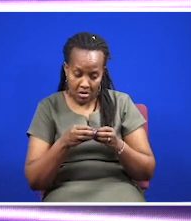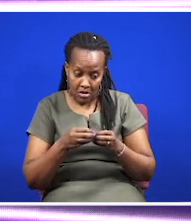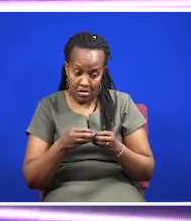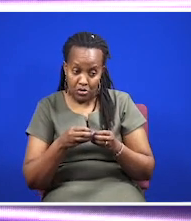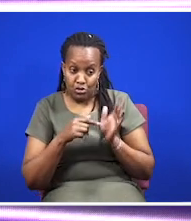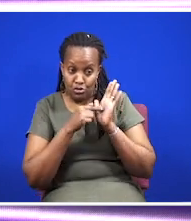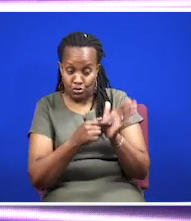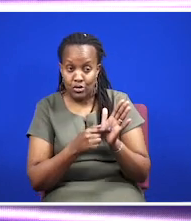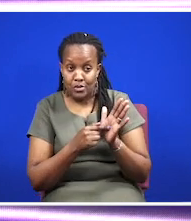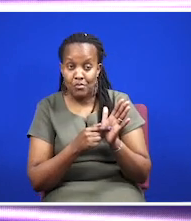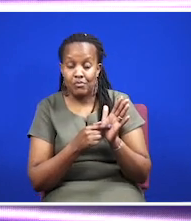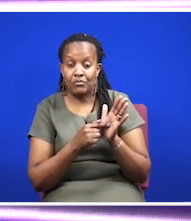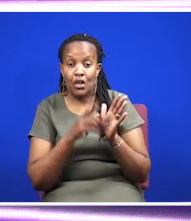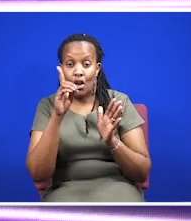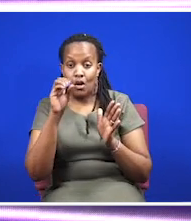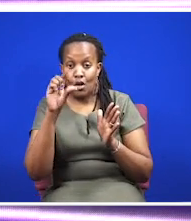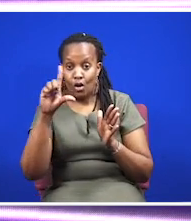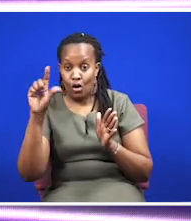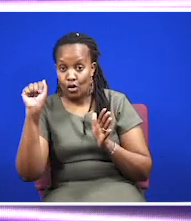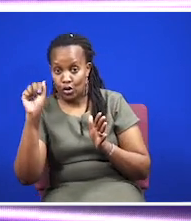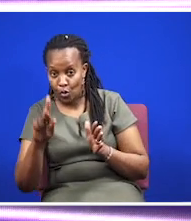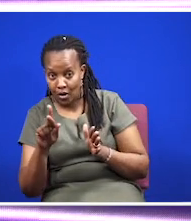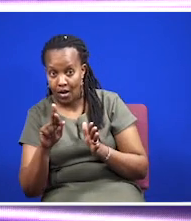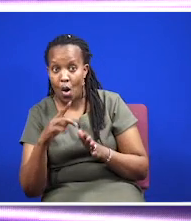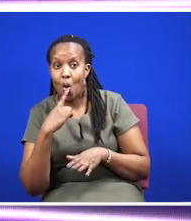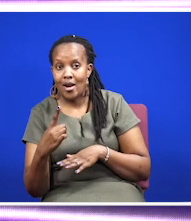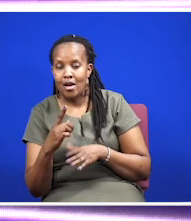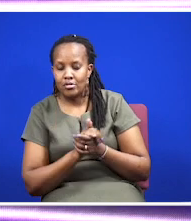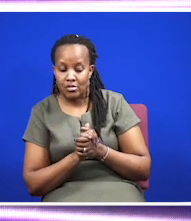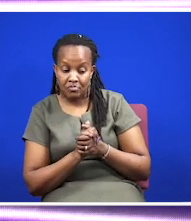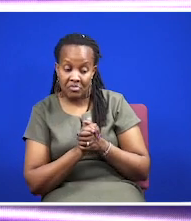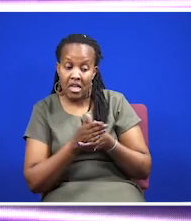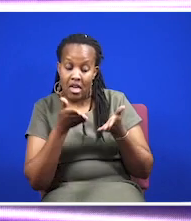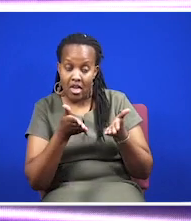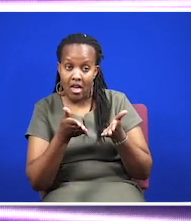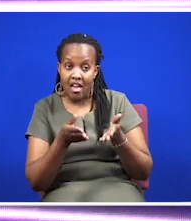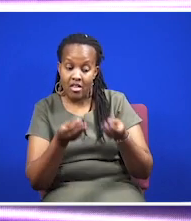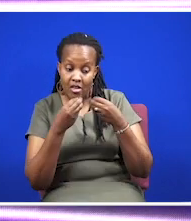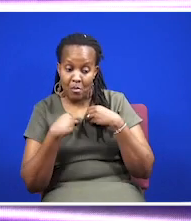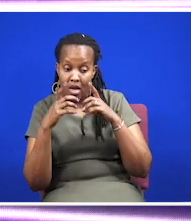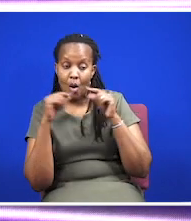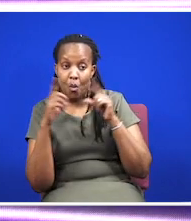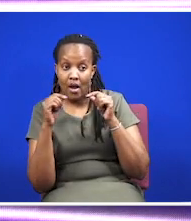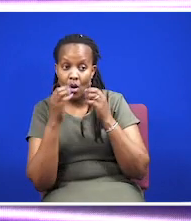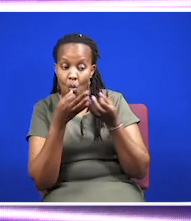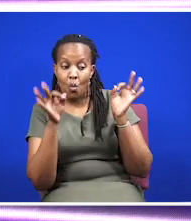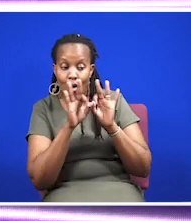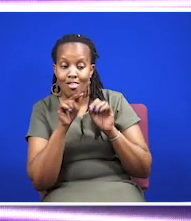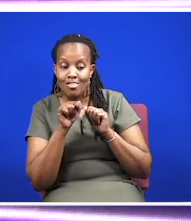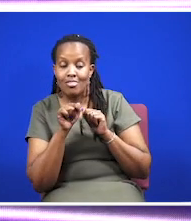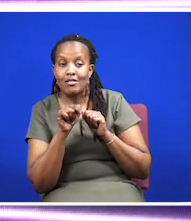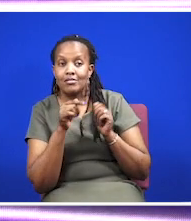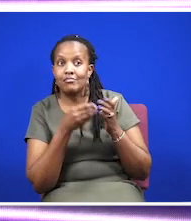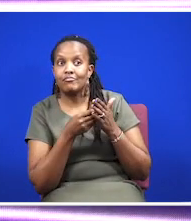bill. And he said, "Here, give me a word that's worth this much." Kipling